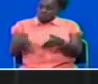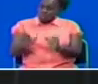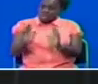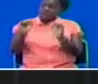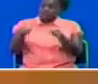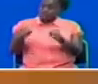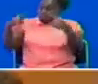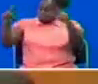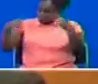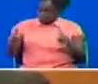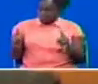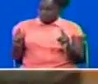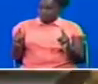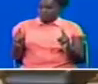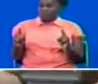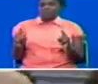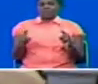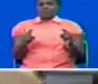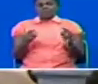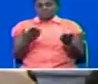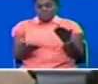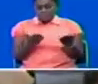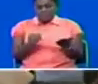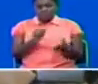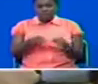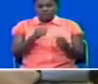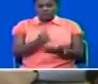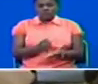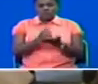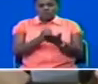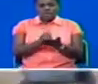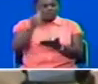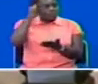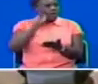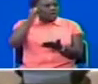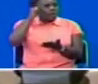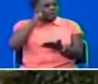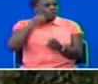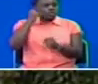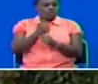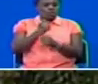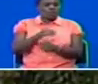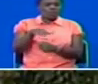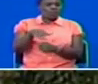yield results could go a long way in cementing the man of God's legacy for a job that has in the past